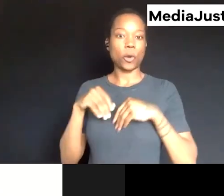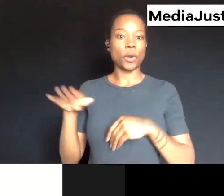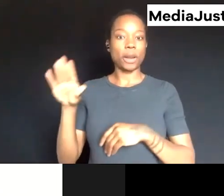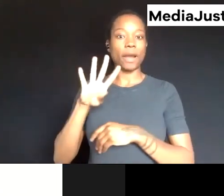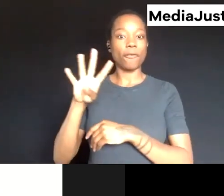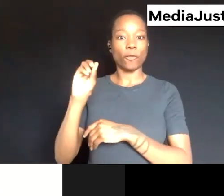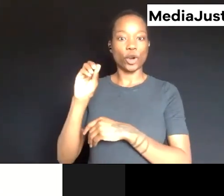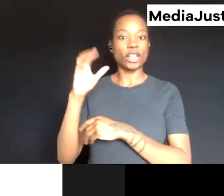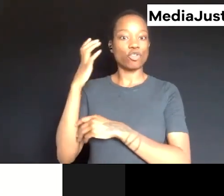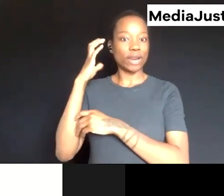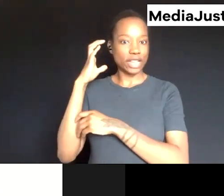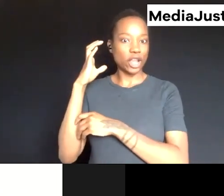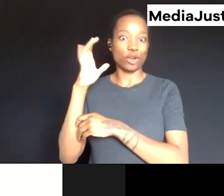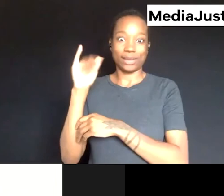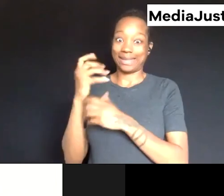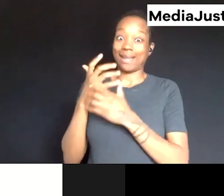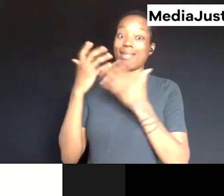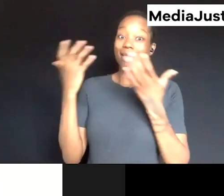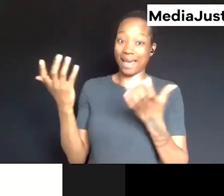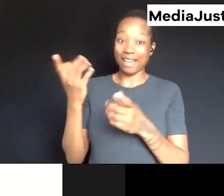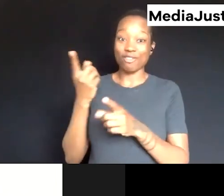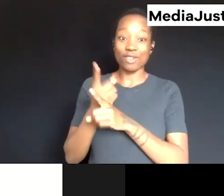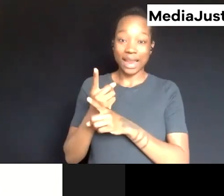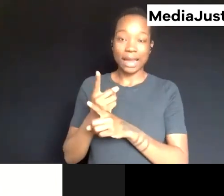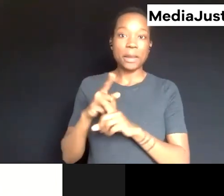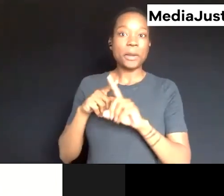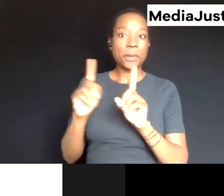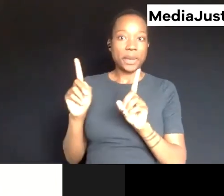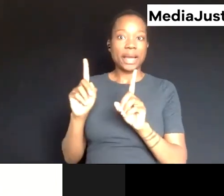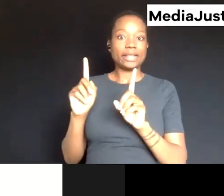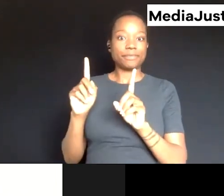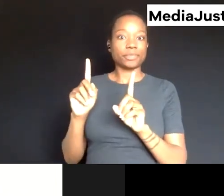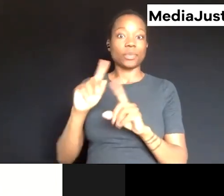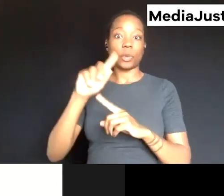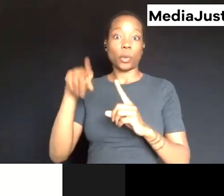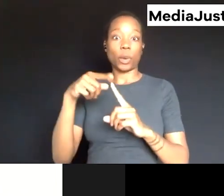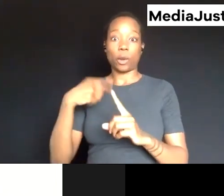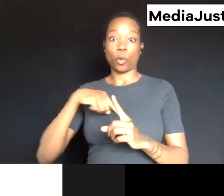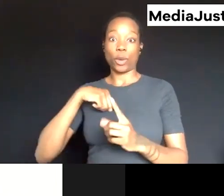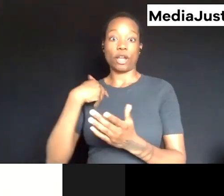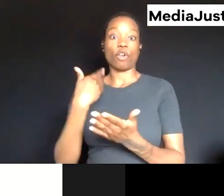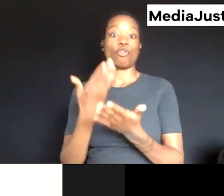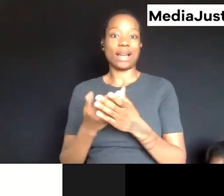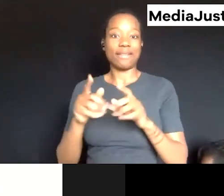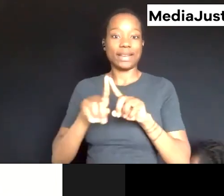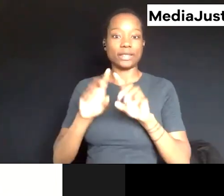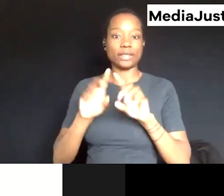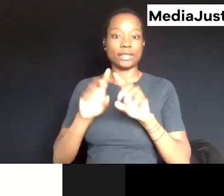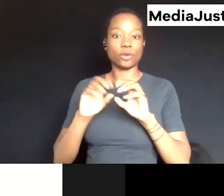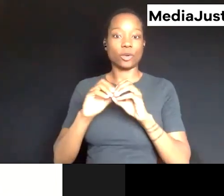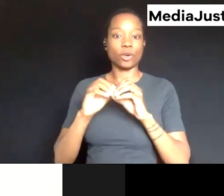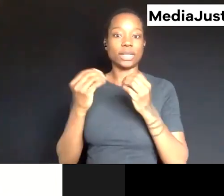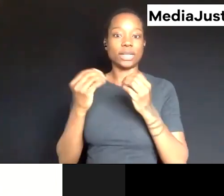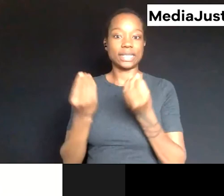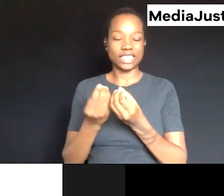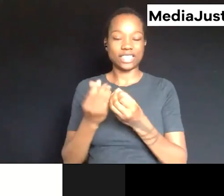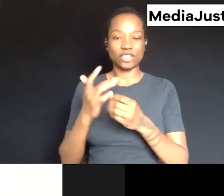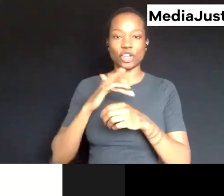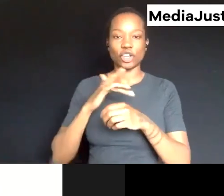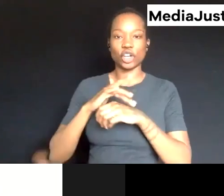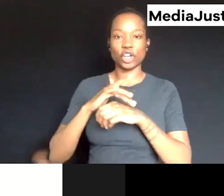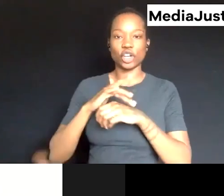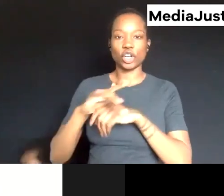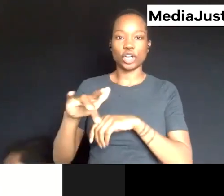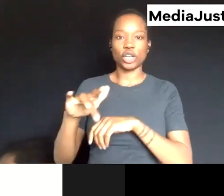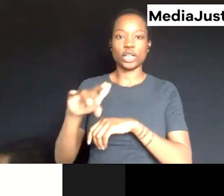lot. But you know, by the time you know we came around as an organization in the early 2000s, Clear Channel was